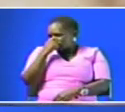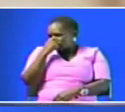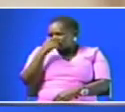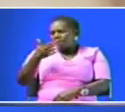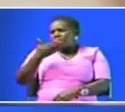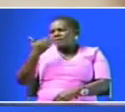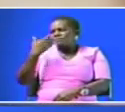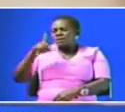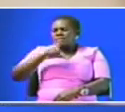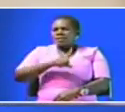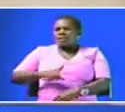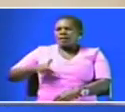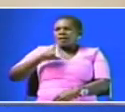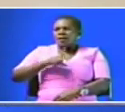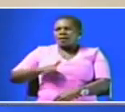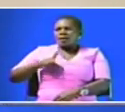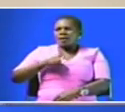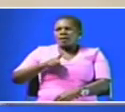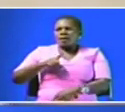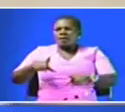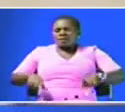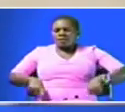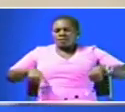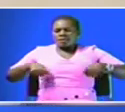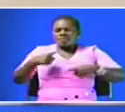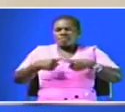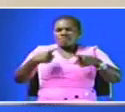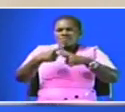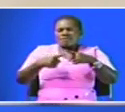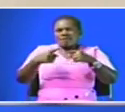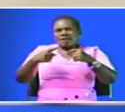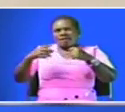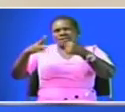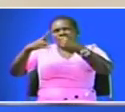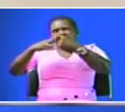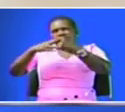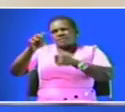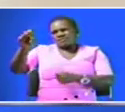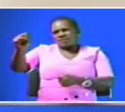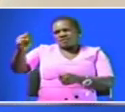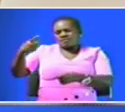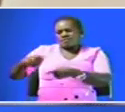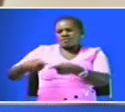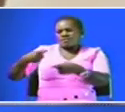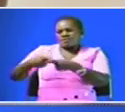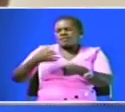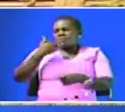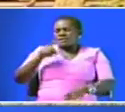best luck of his years of 95 years.